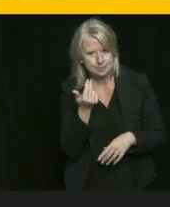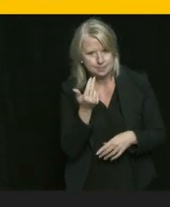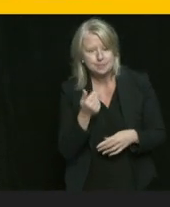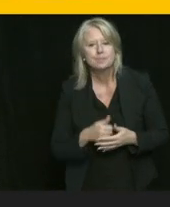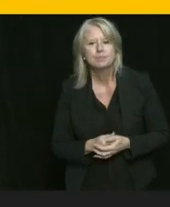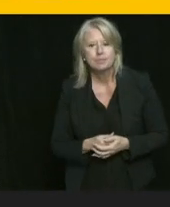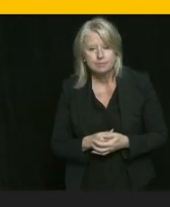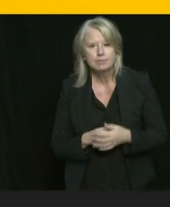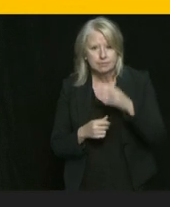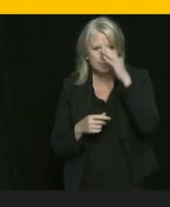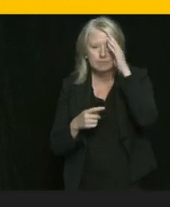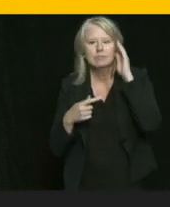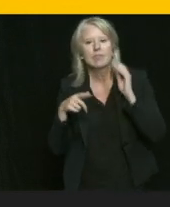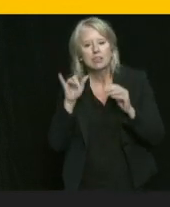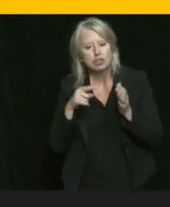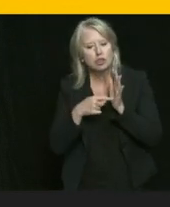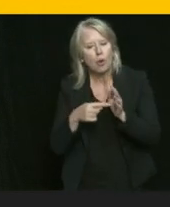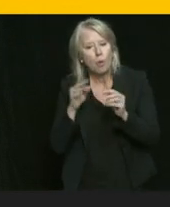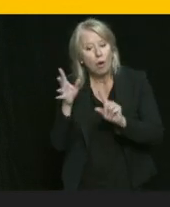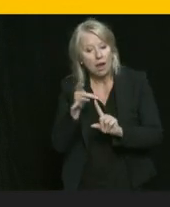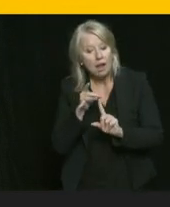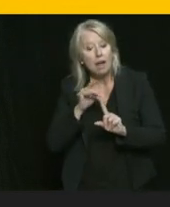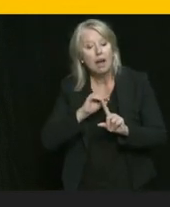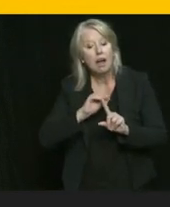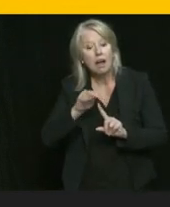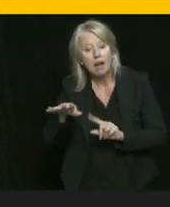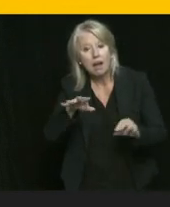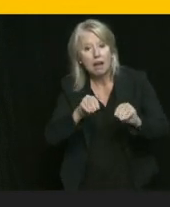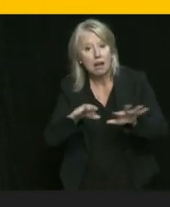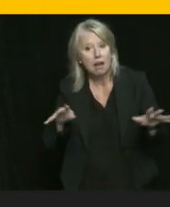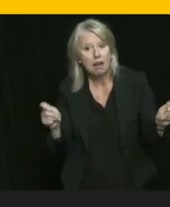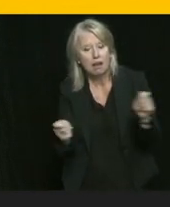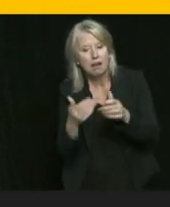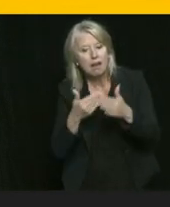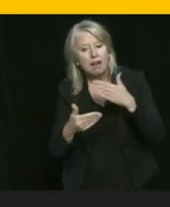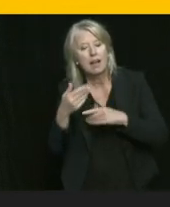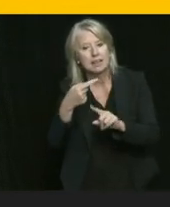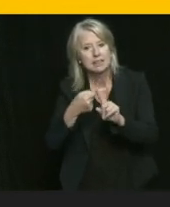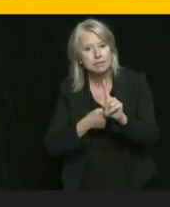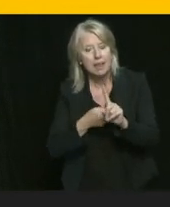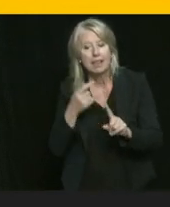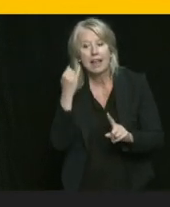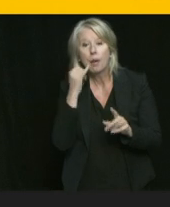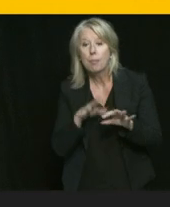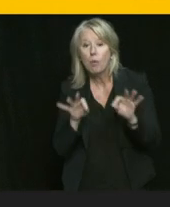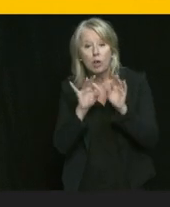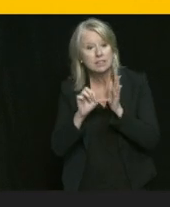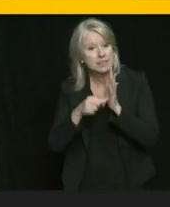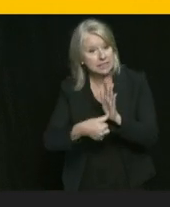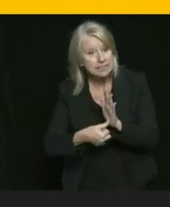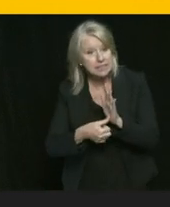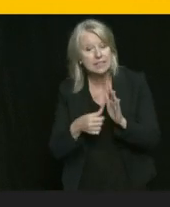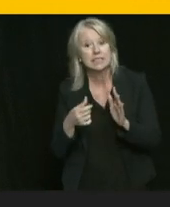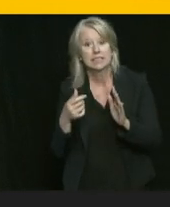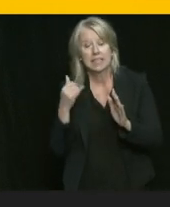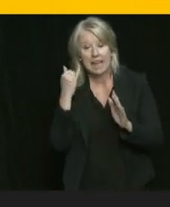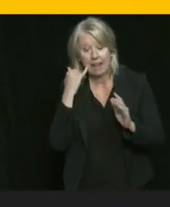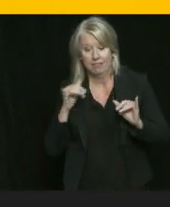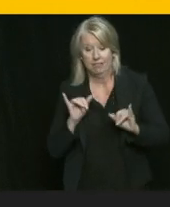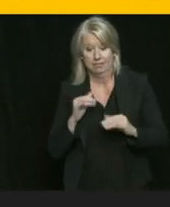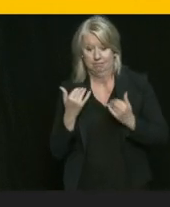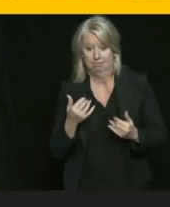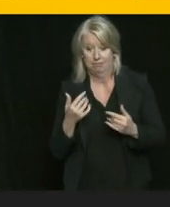how the epidemic may evolve in Canada over the next month. The key message is that if we increase or if we even maintain our